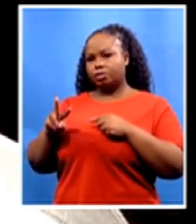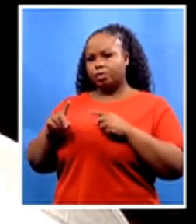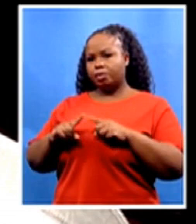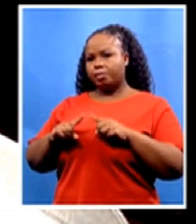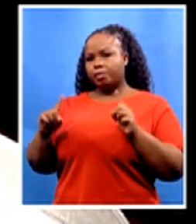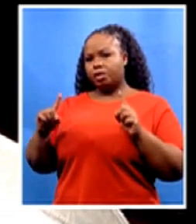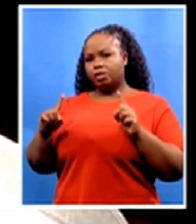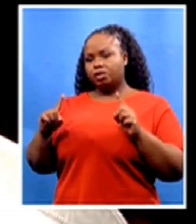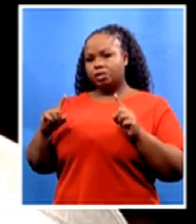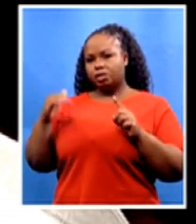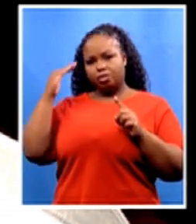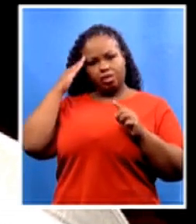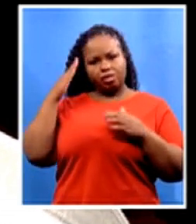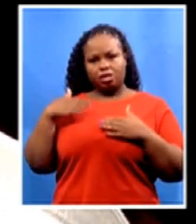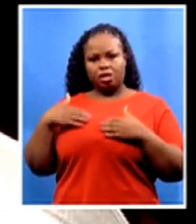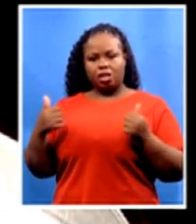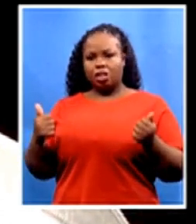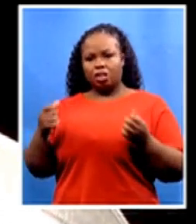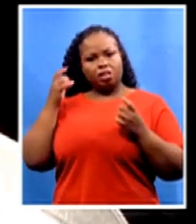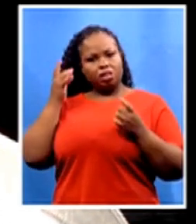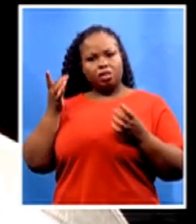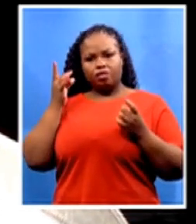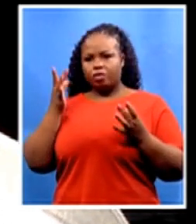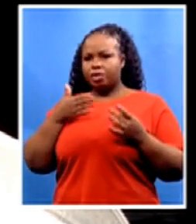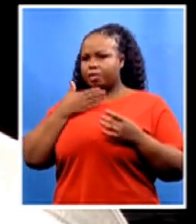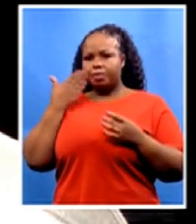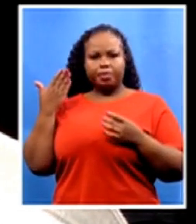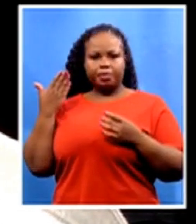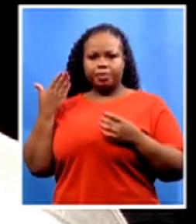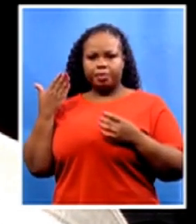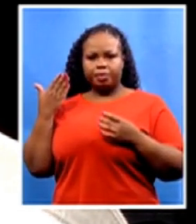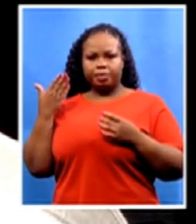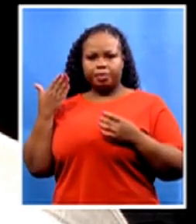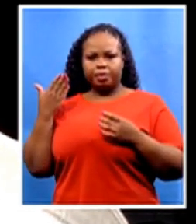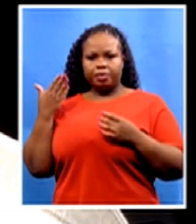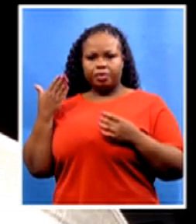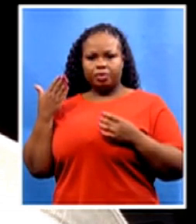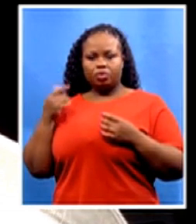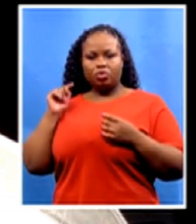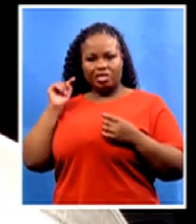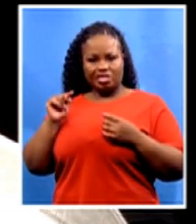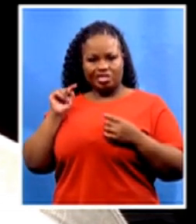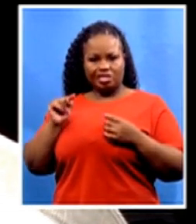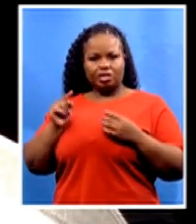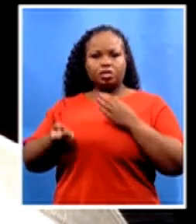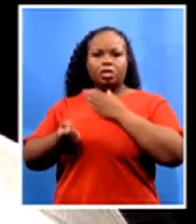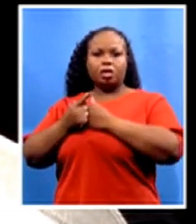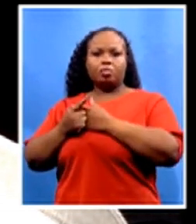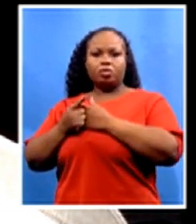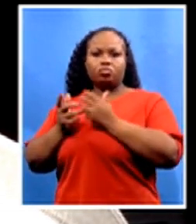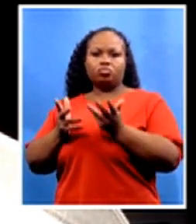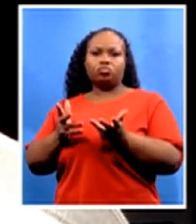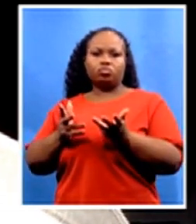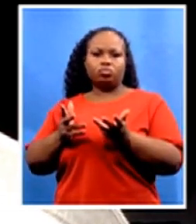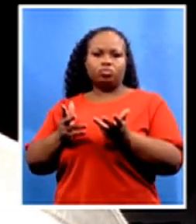all of us as a society is the root cause of this. And so we need to see government standing